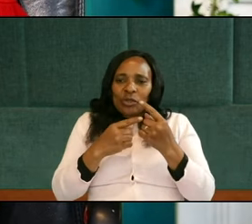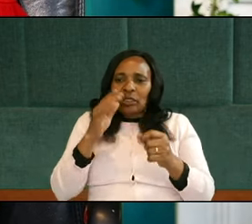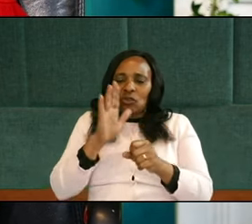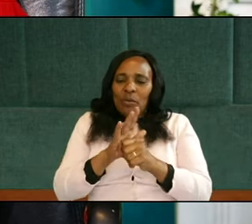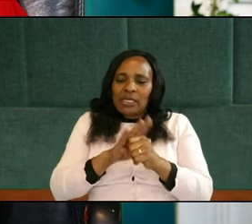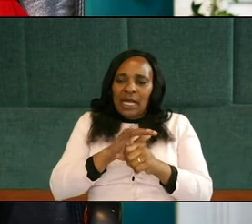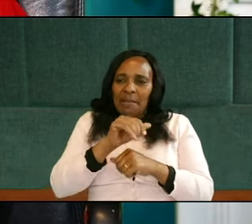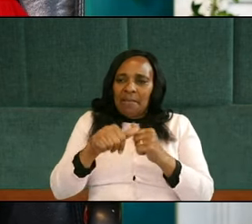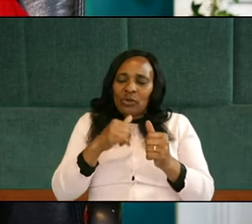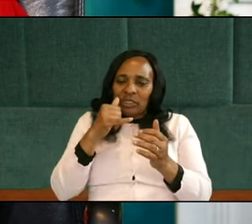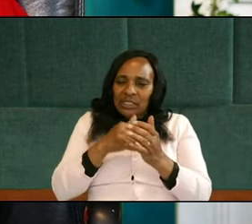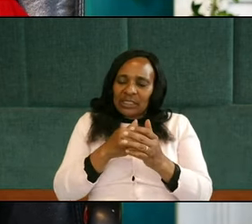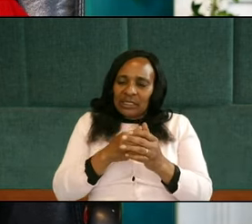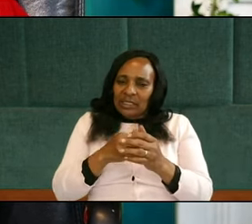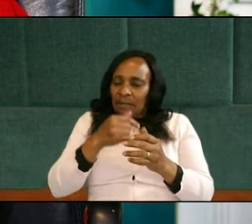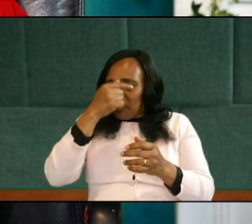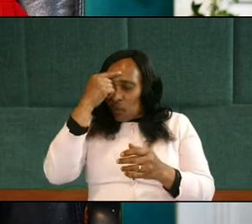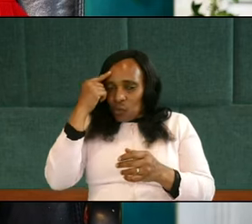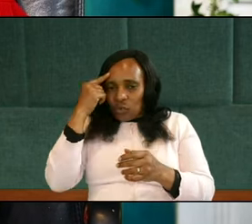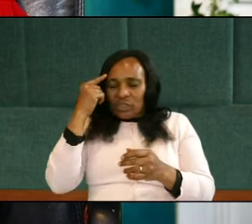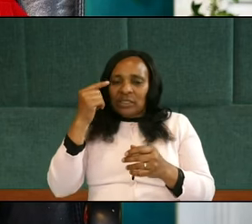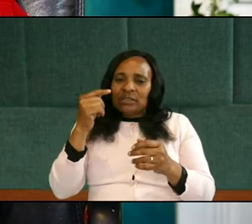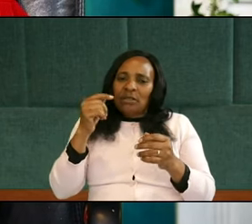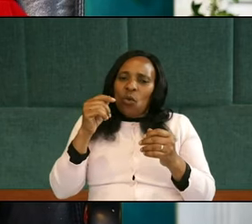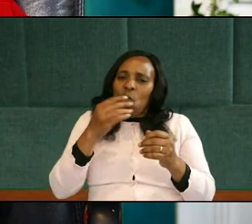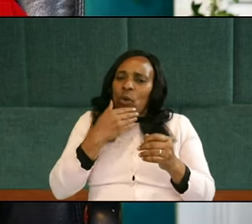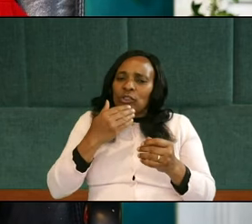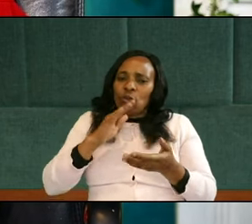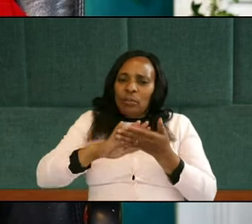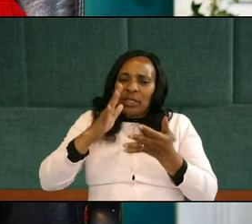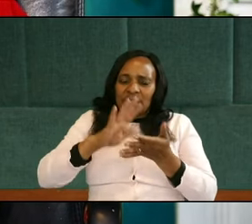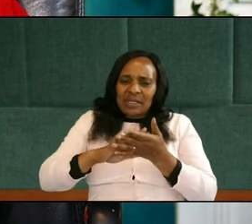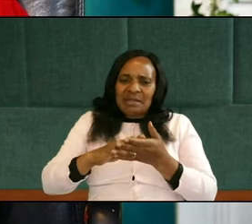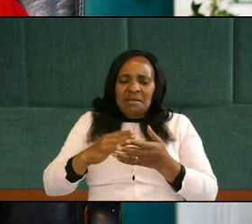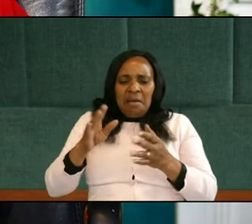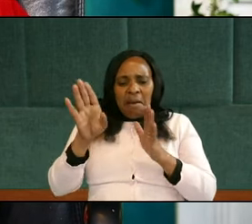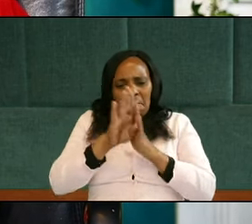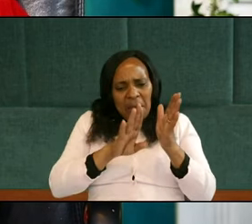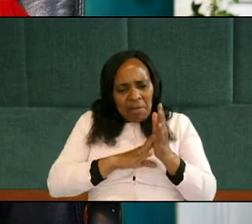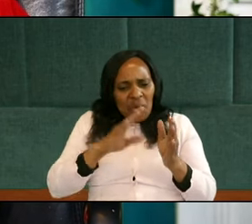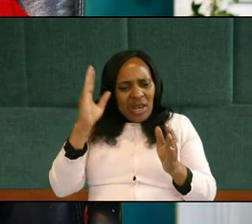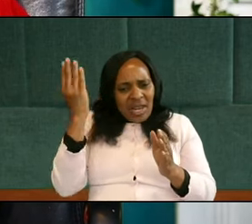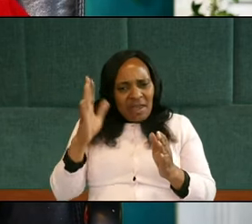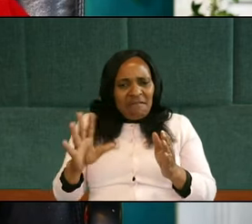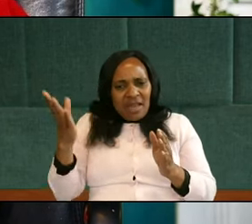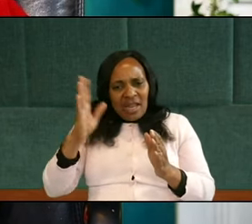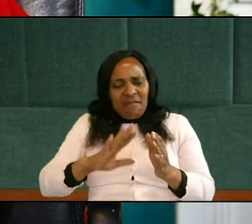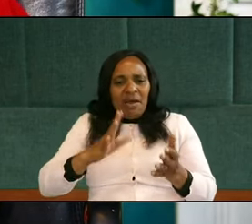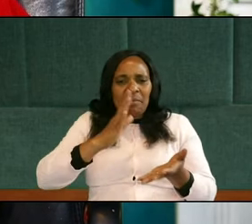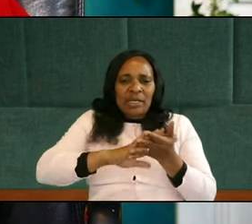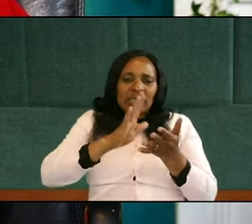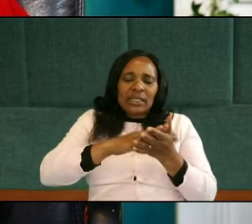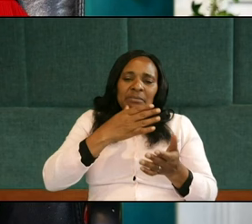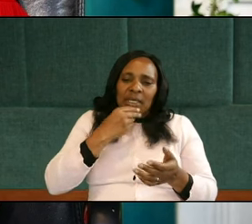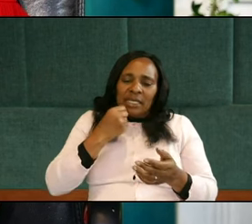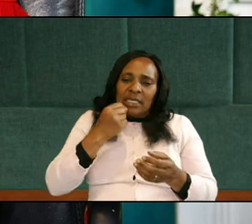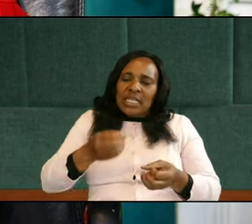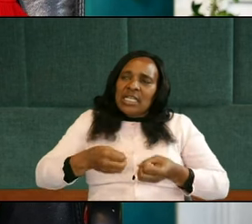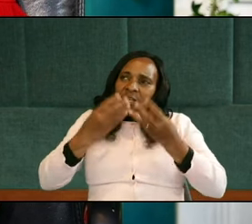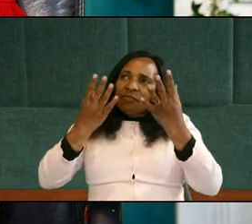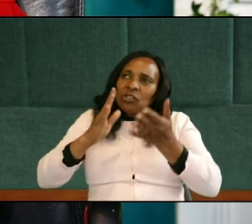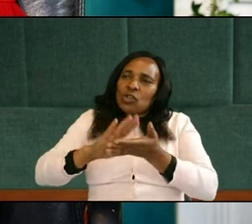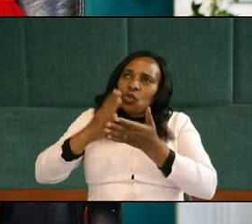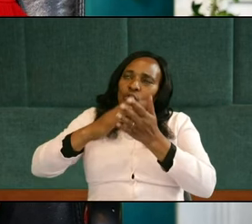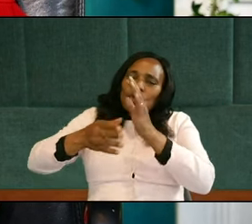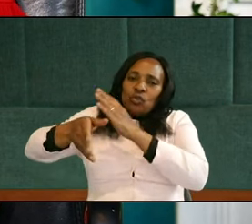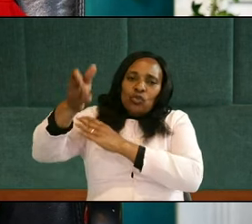it because it doesn't want to praise him. The Bible never praises men. It gives glory to God. So that's what